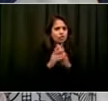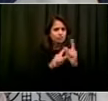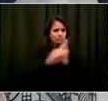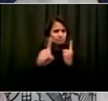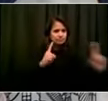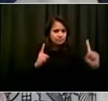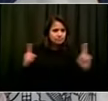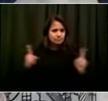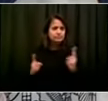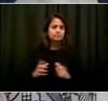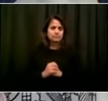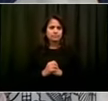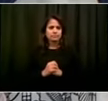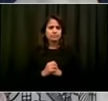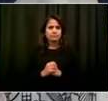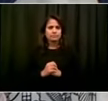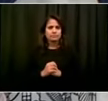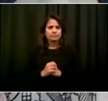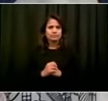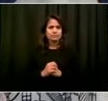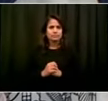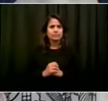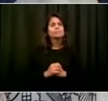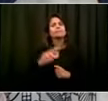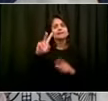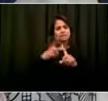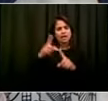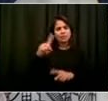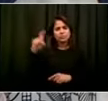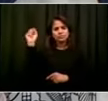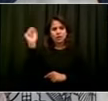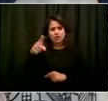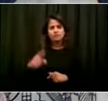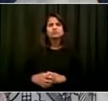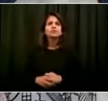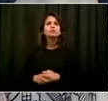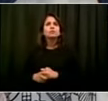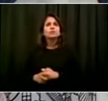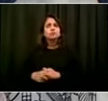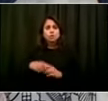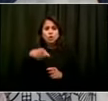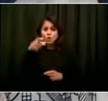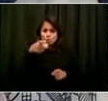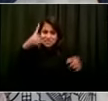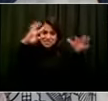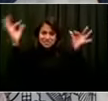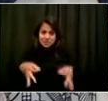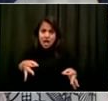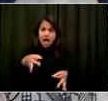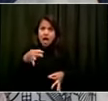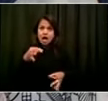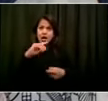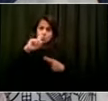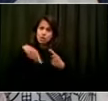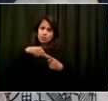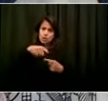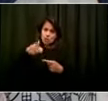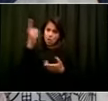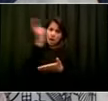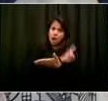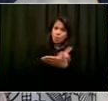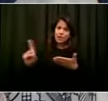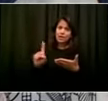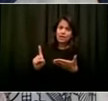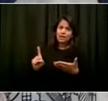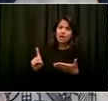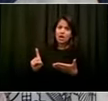furlough? Sydney, I think we are going to get that all done in October. We're still working on a few of the technicalities. I think